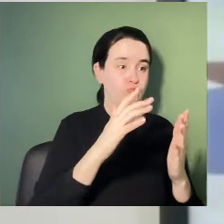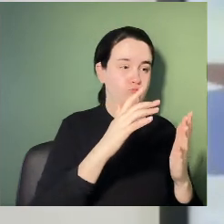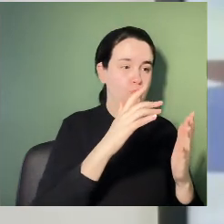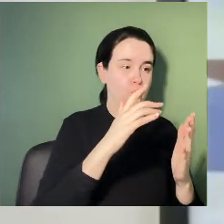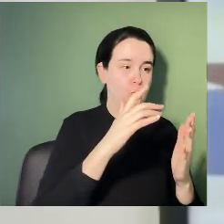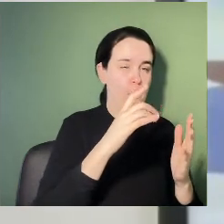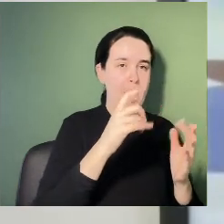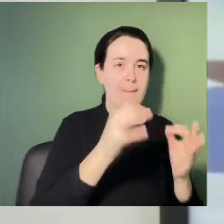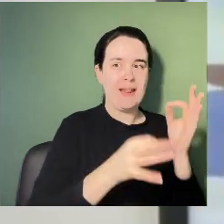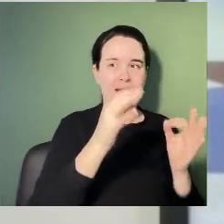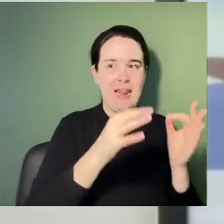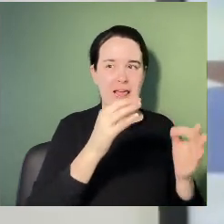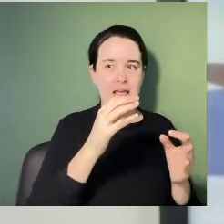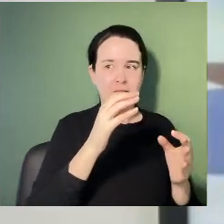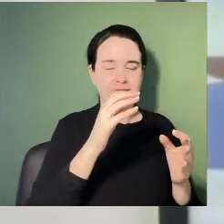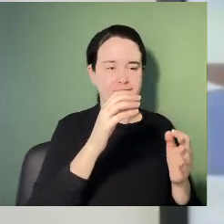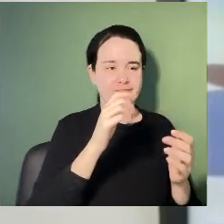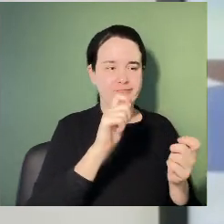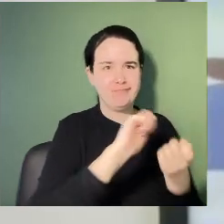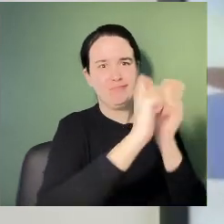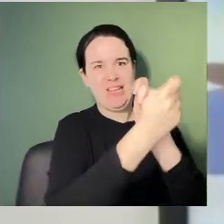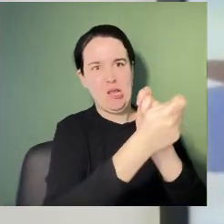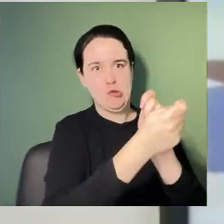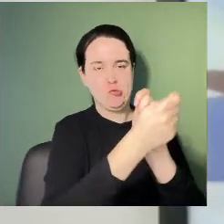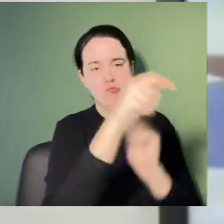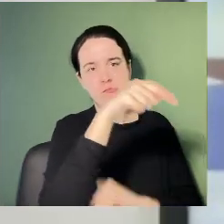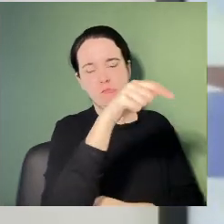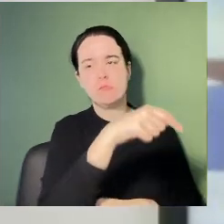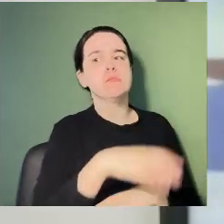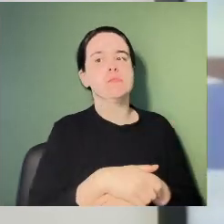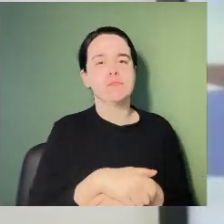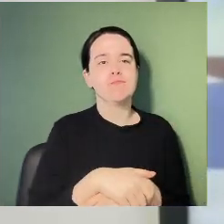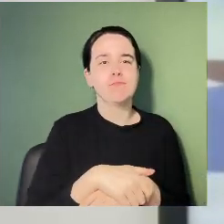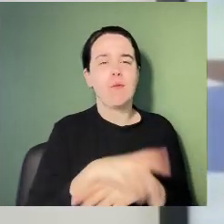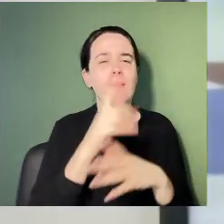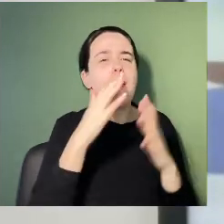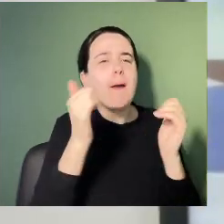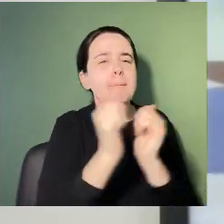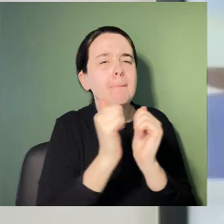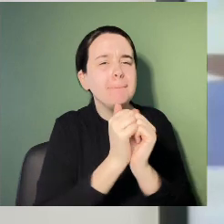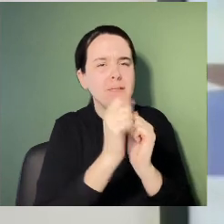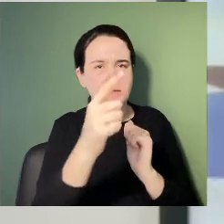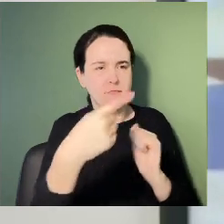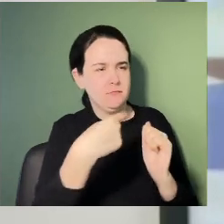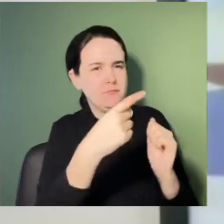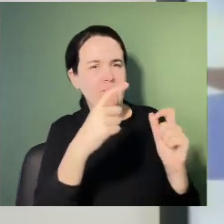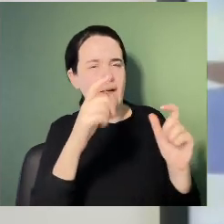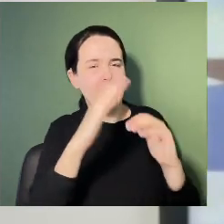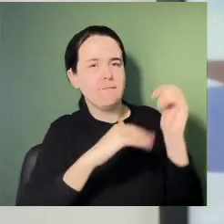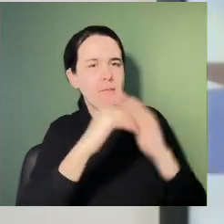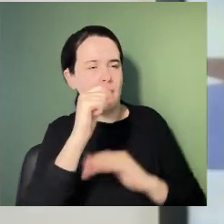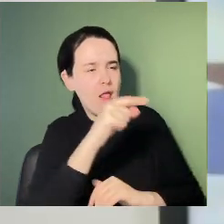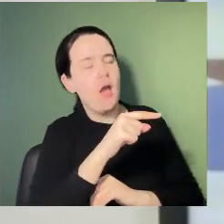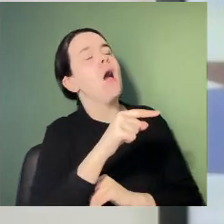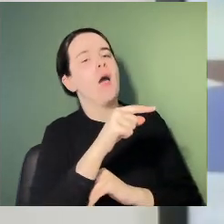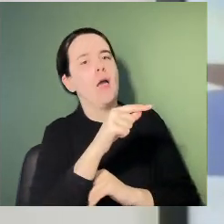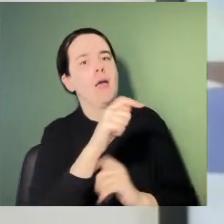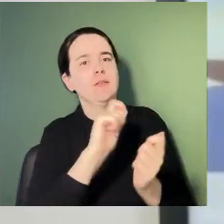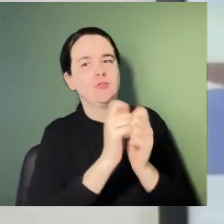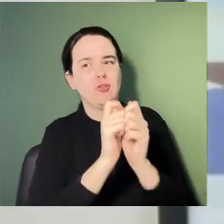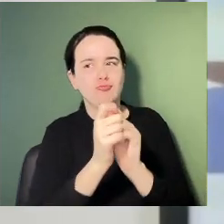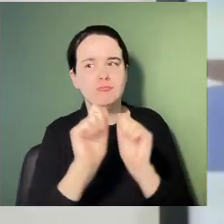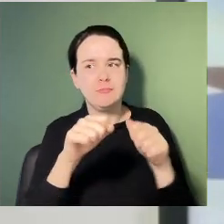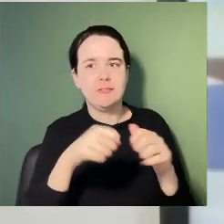politically agitate in whichever direction you feel appropriate. But just in my